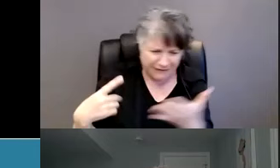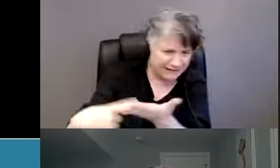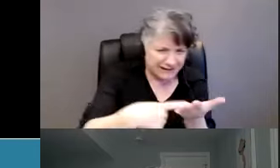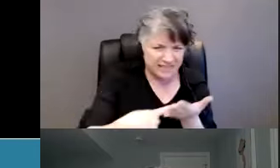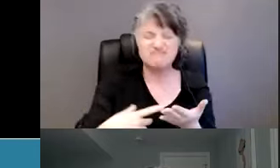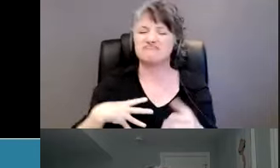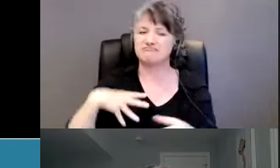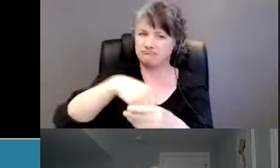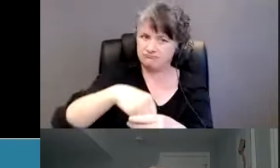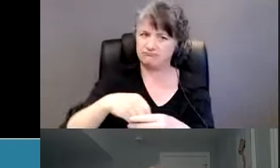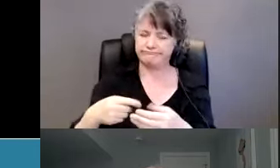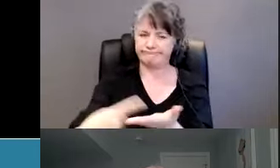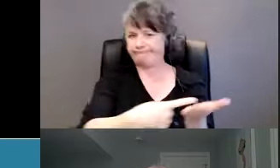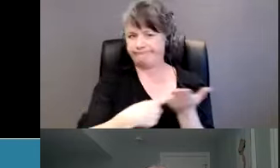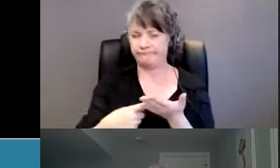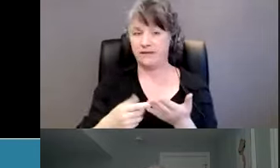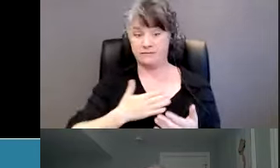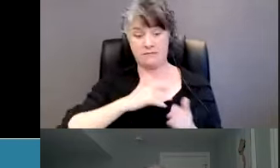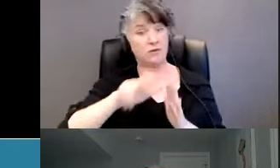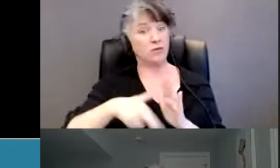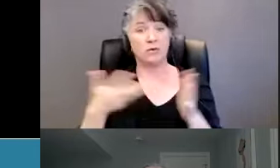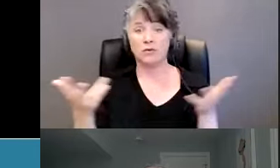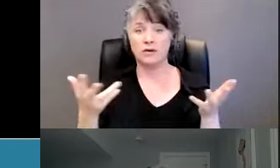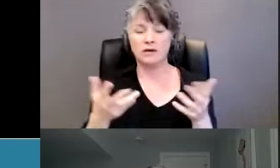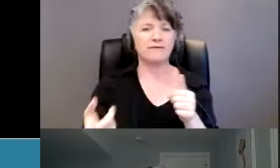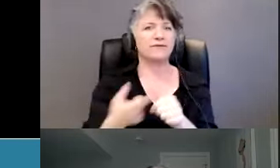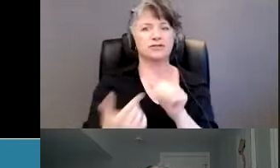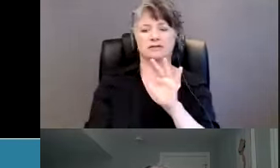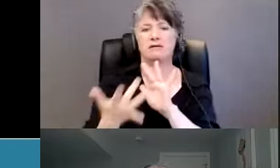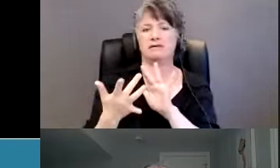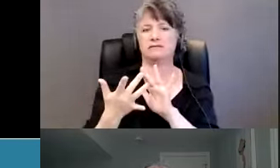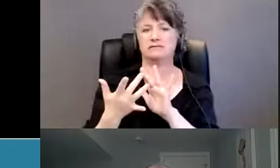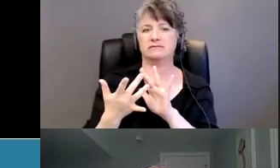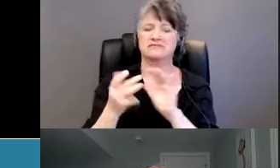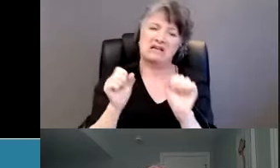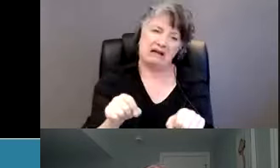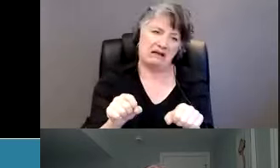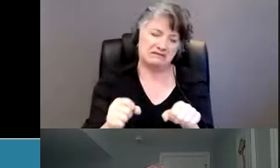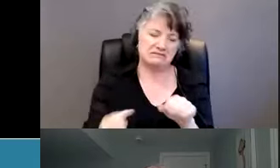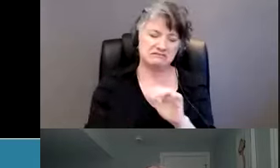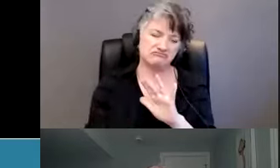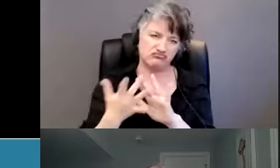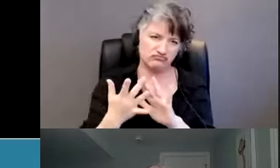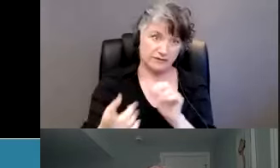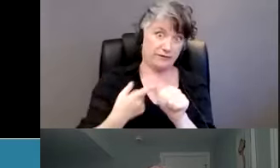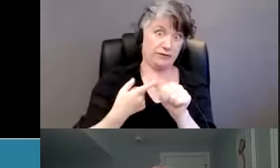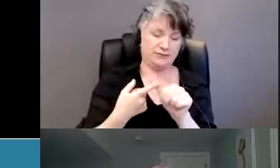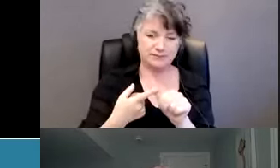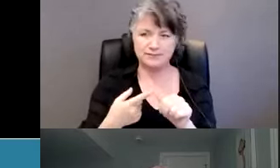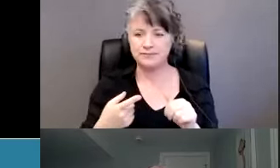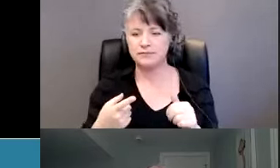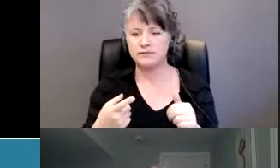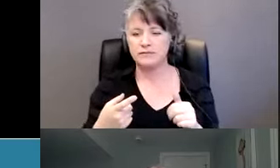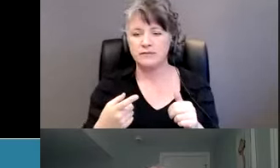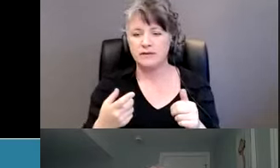in the community is often a first line of engagement. One of the ways it can be first line of engagement. Again, it would be